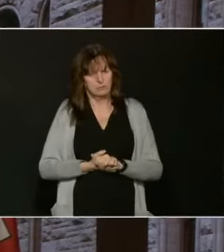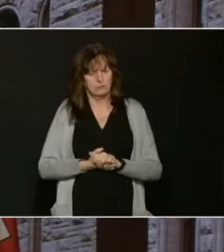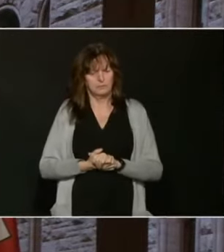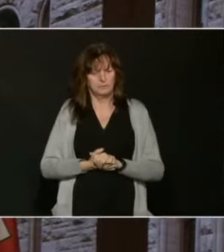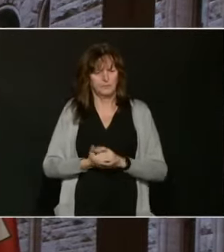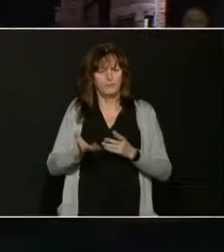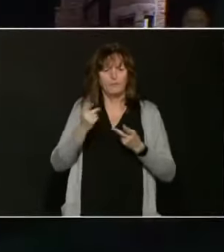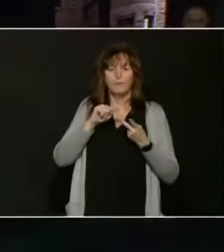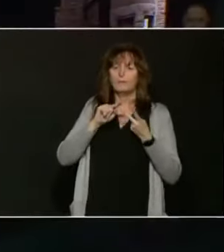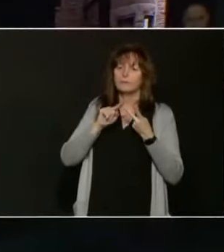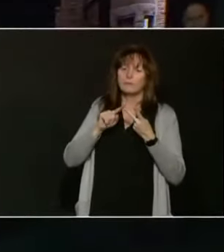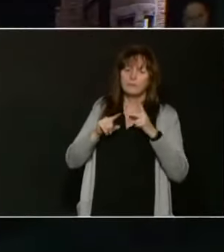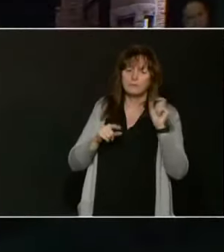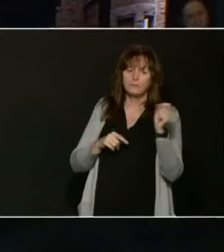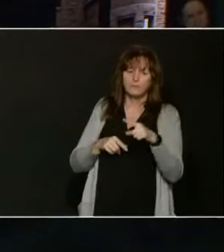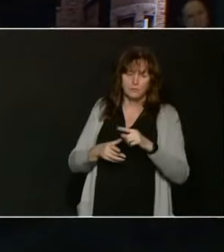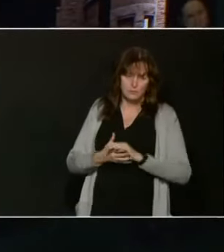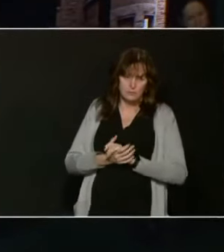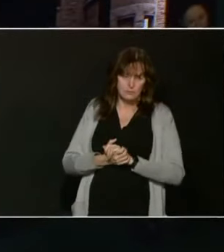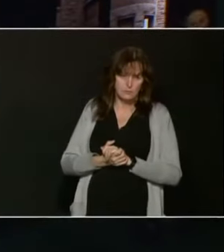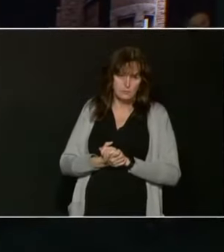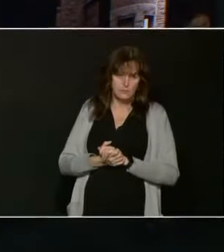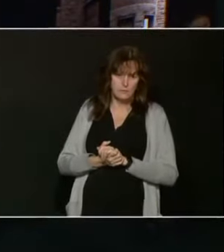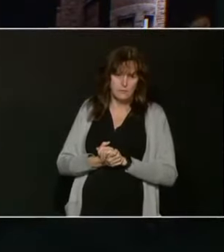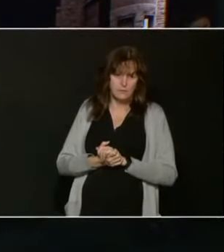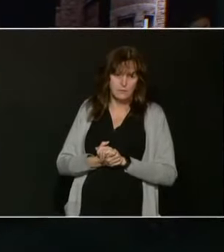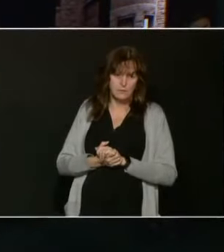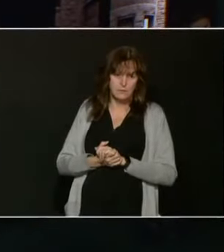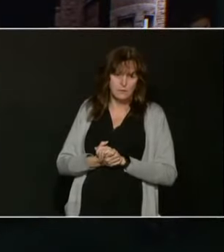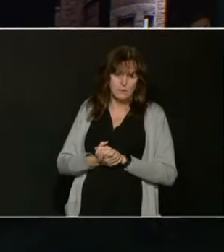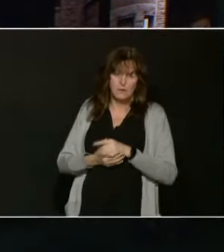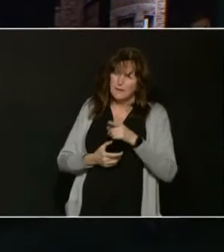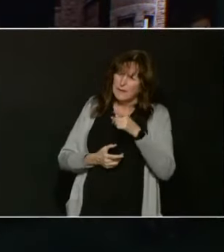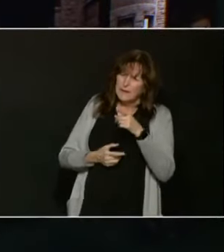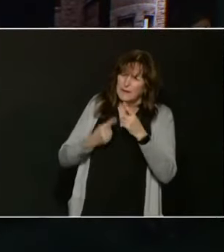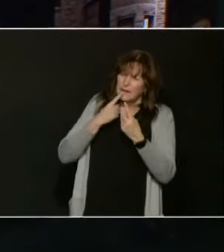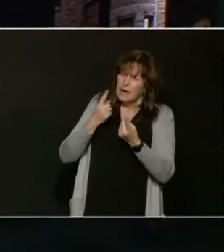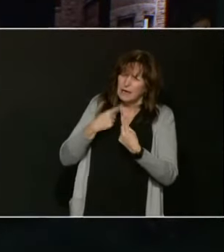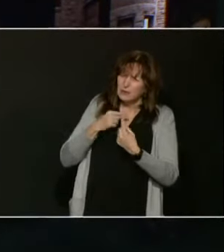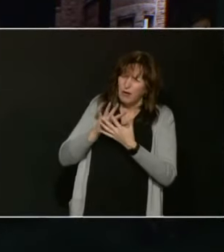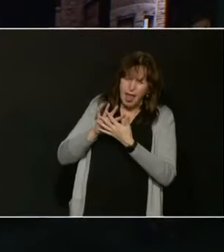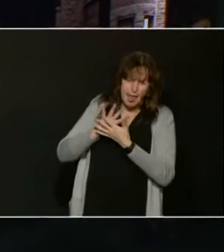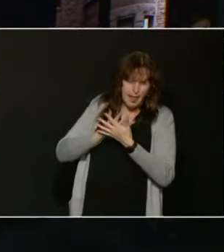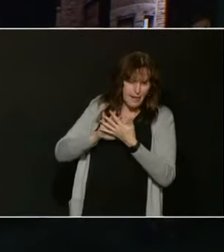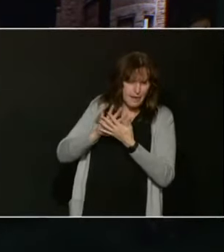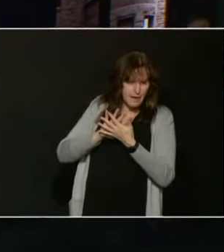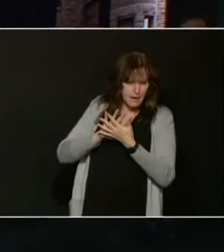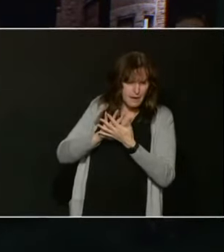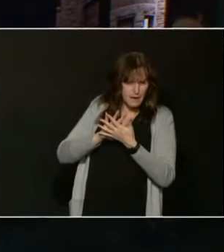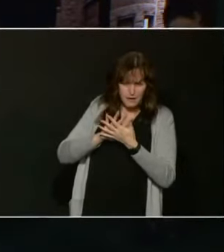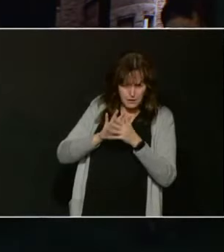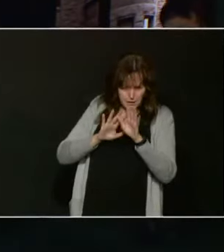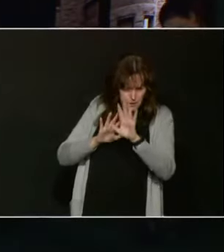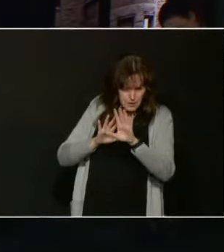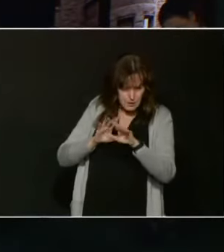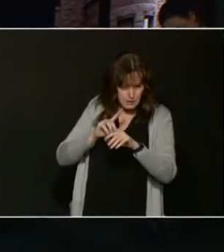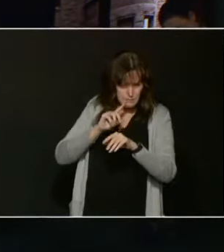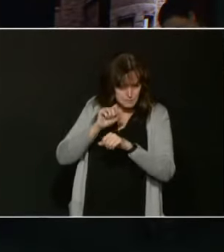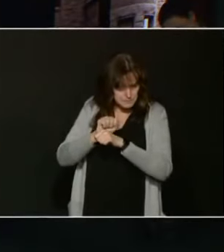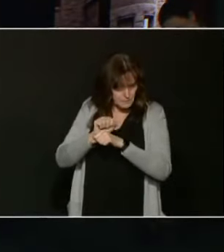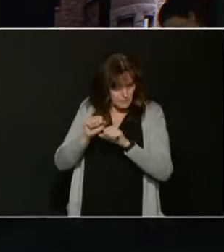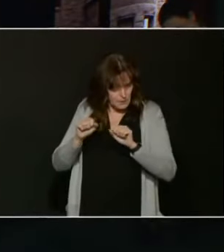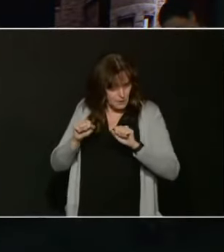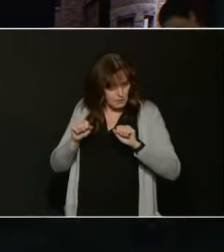I feel like you didn't quite answer. I was trying to get at, is that a real possibility when you guys are talking